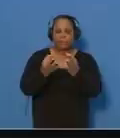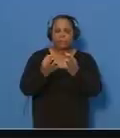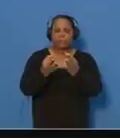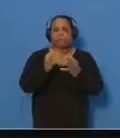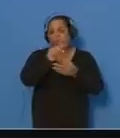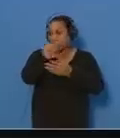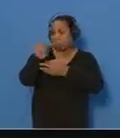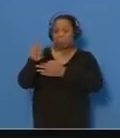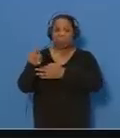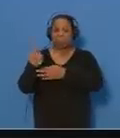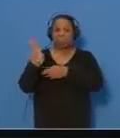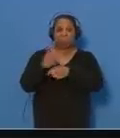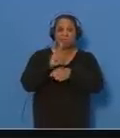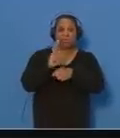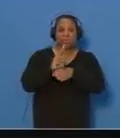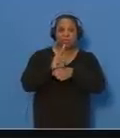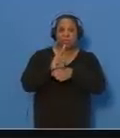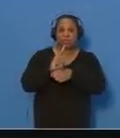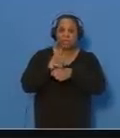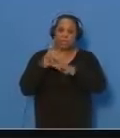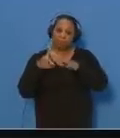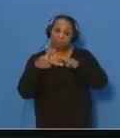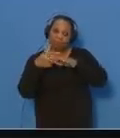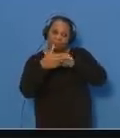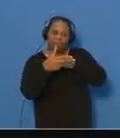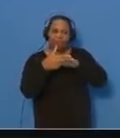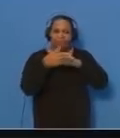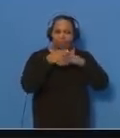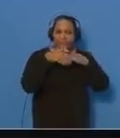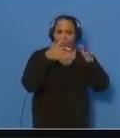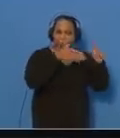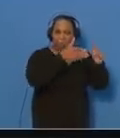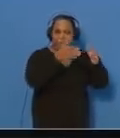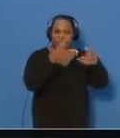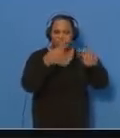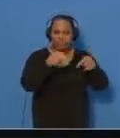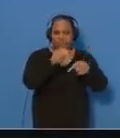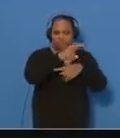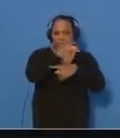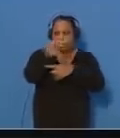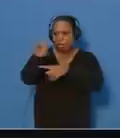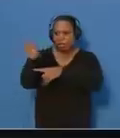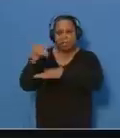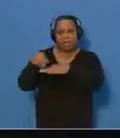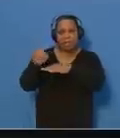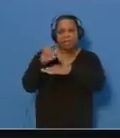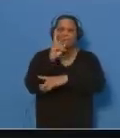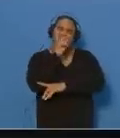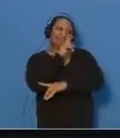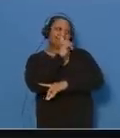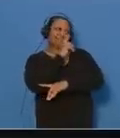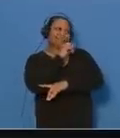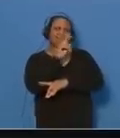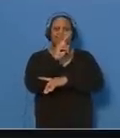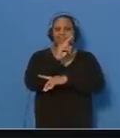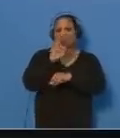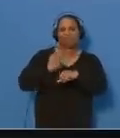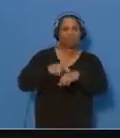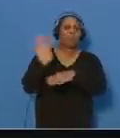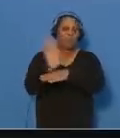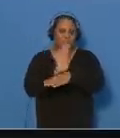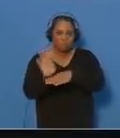for those who are using neighborhood shortcuts and are trying to move around the island and pretend that it is business as